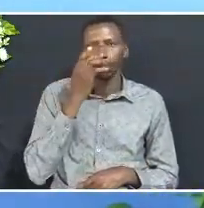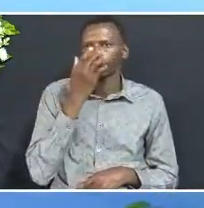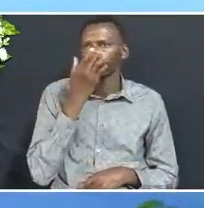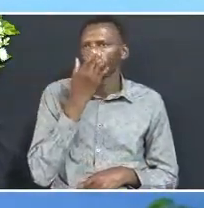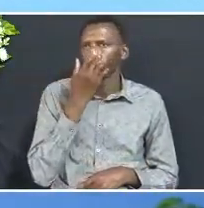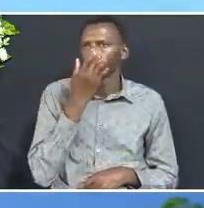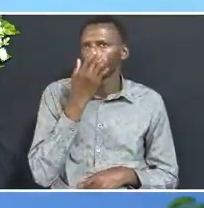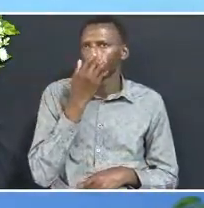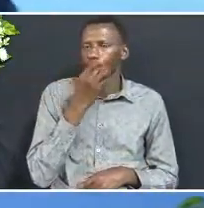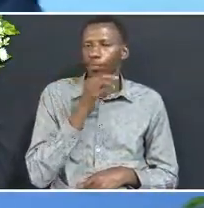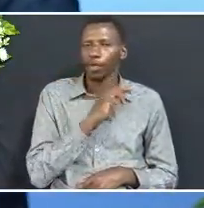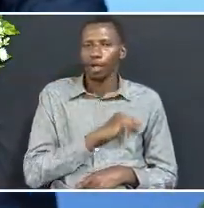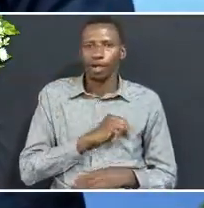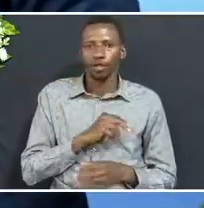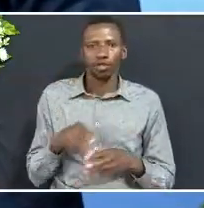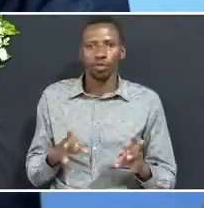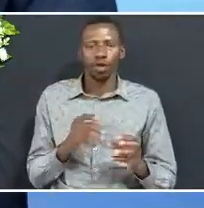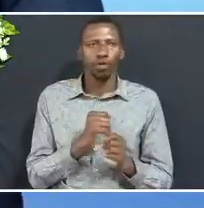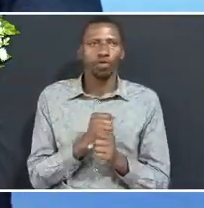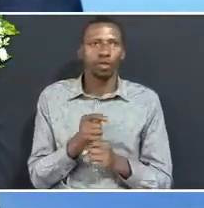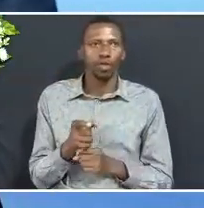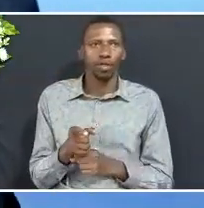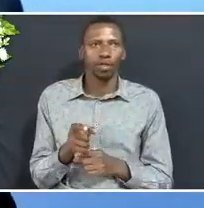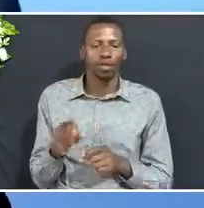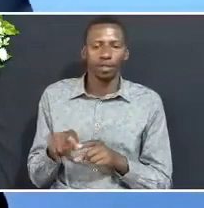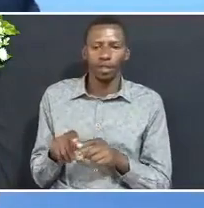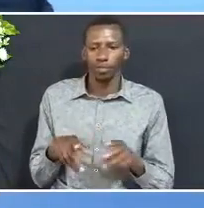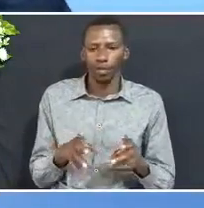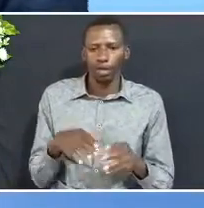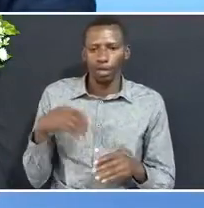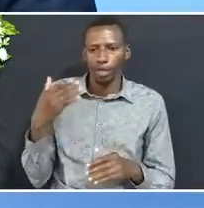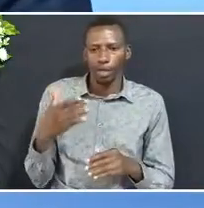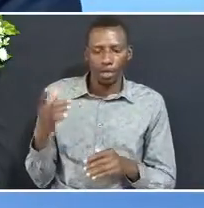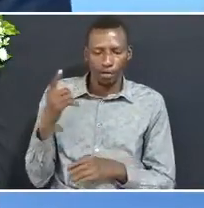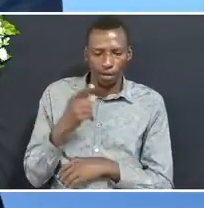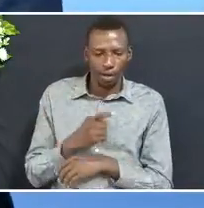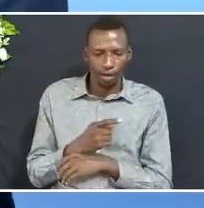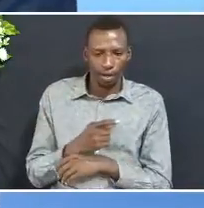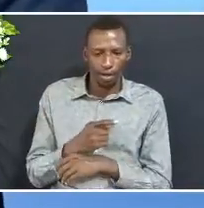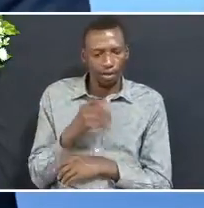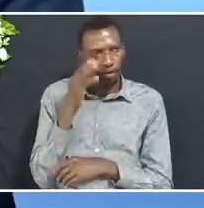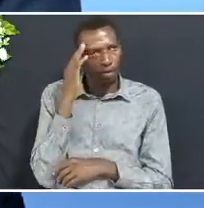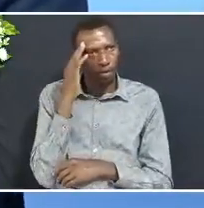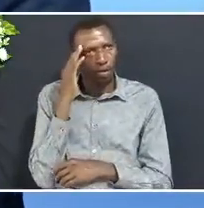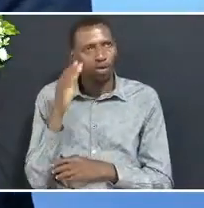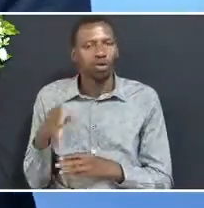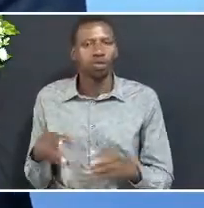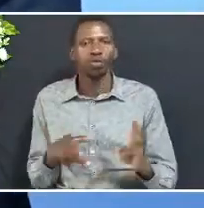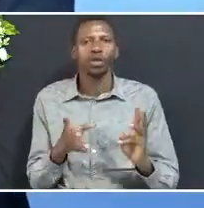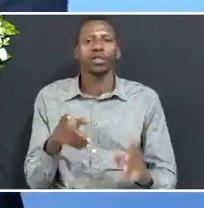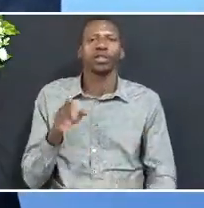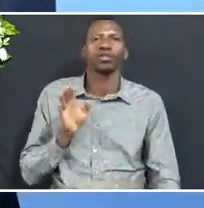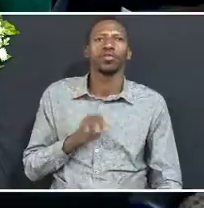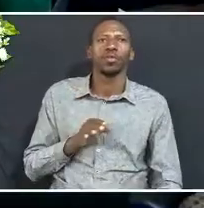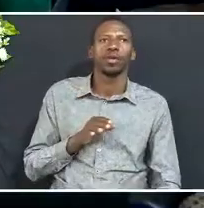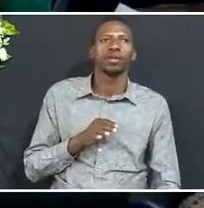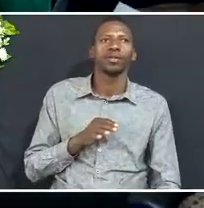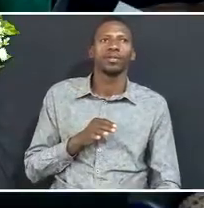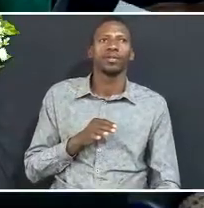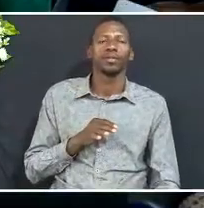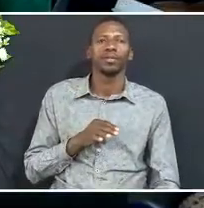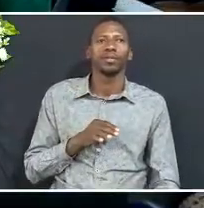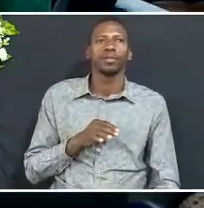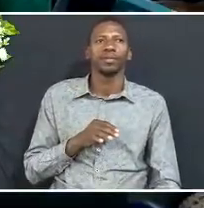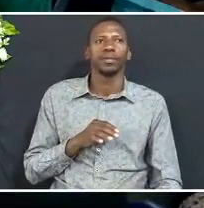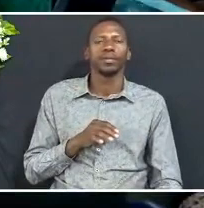a natural way of doing it, the way she used every day, because you know the way of this, the ways of this woman were the ways